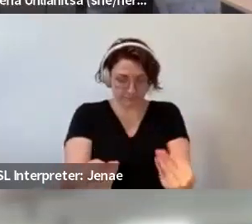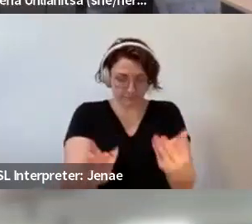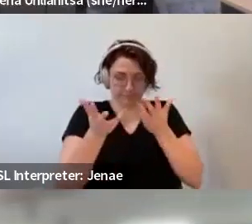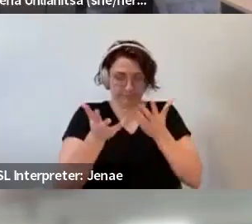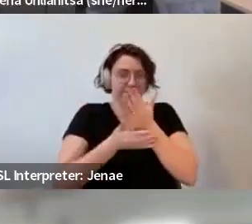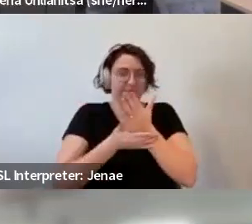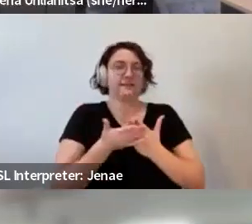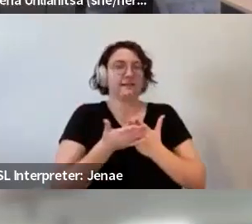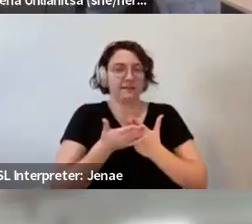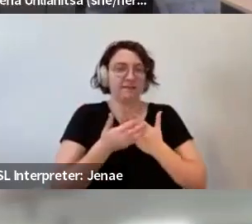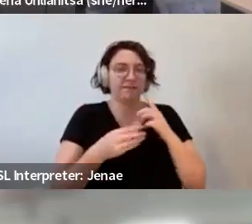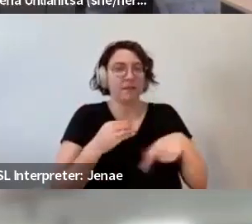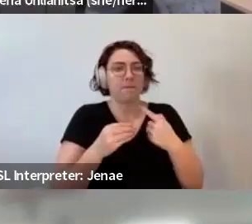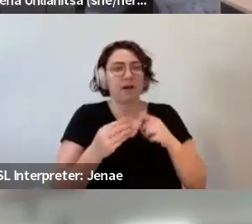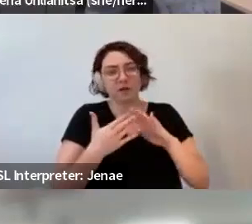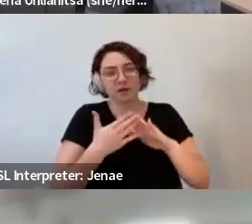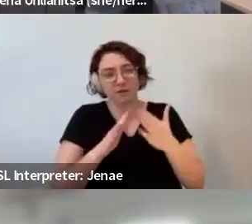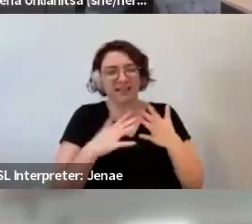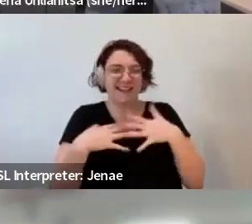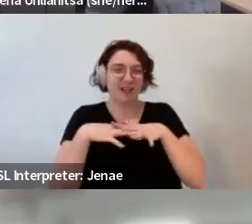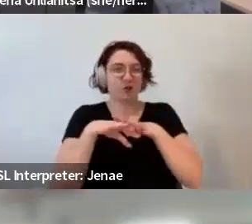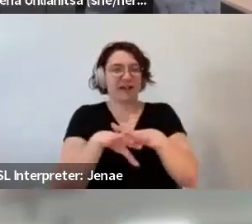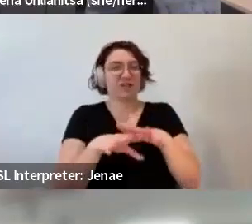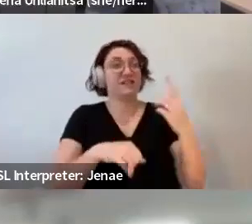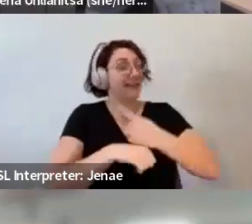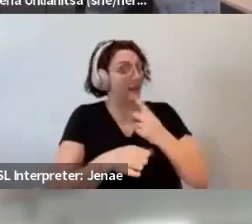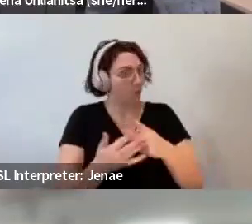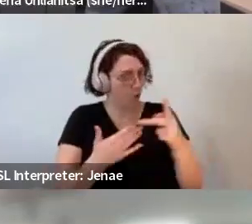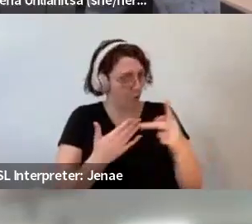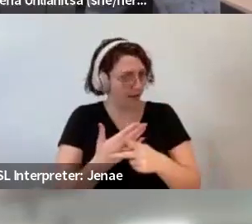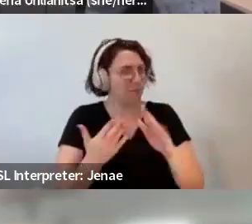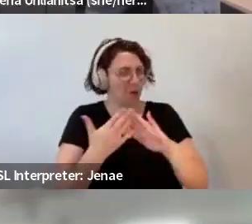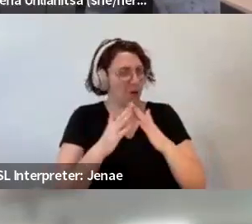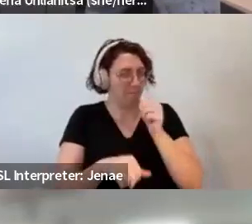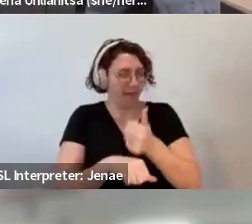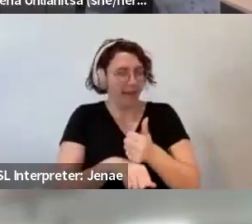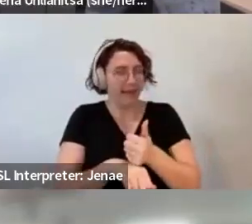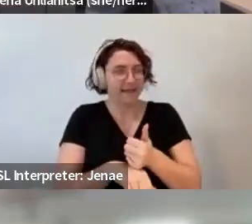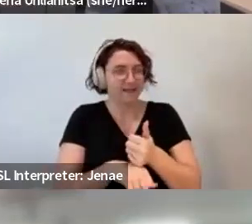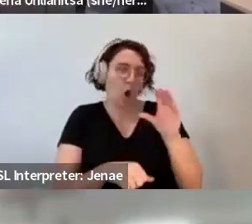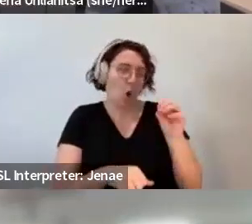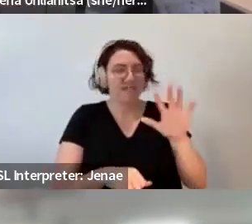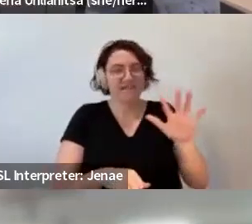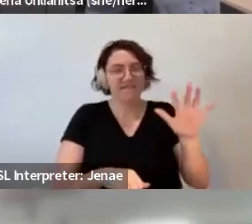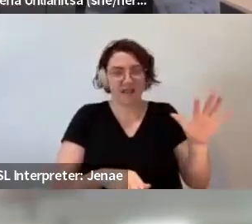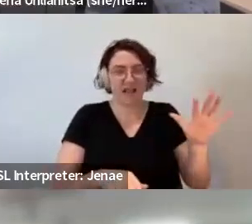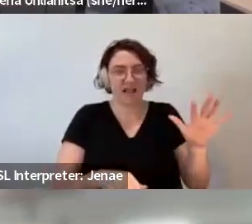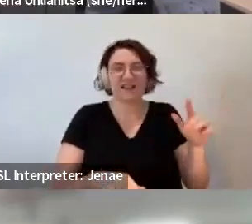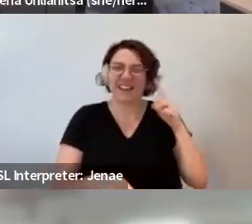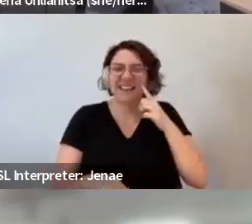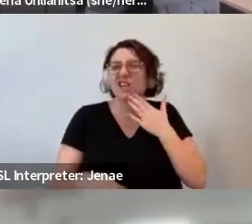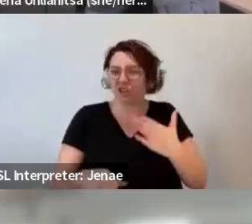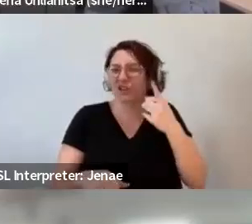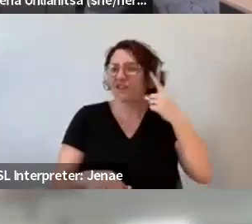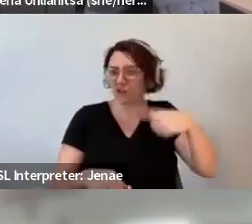the community integration day programming, the community-based ones, the 055s, I think it was just good for you as